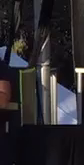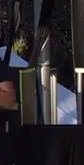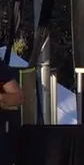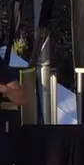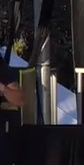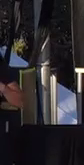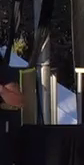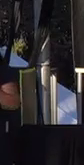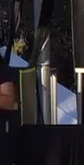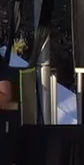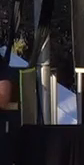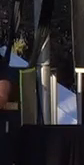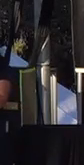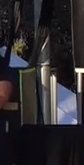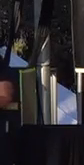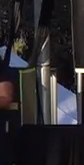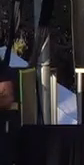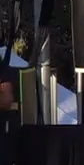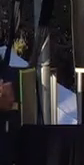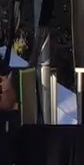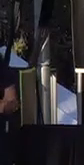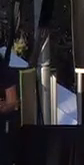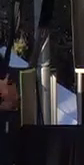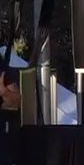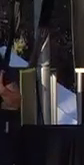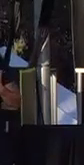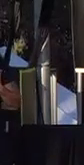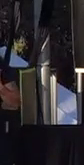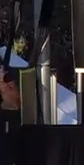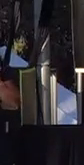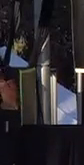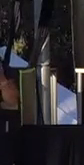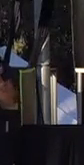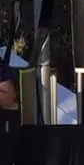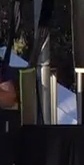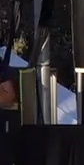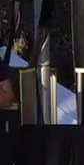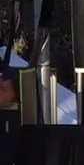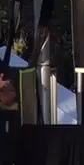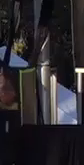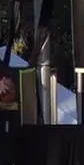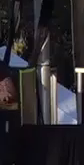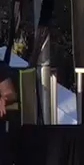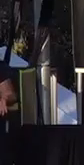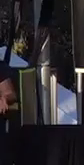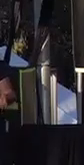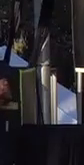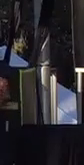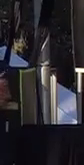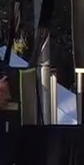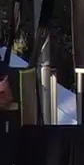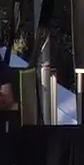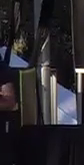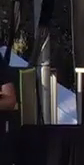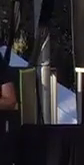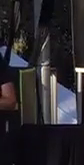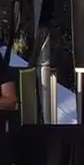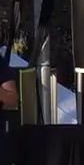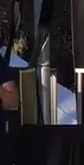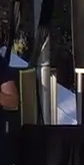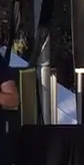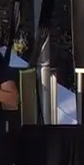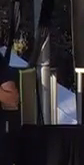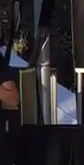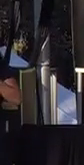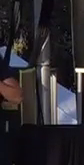help those who survived, and to comfort those left behind. If there's one silver lining in times of grief and